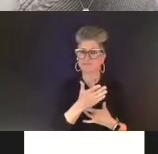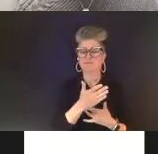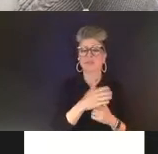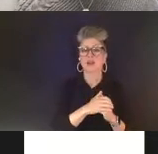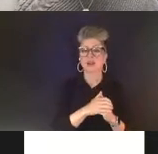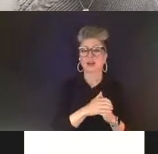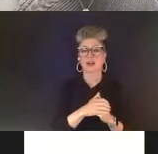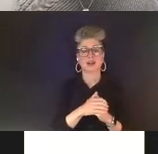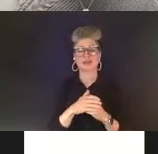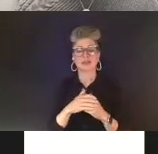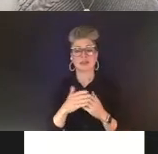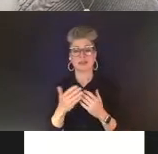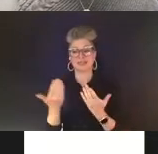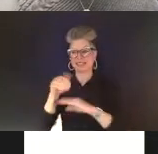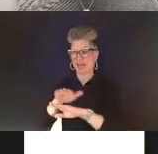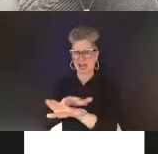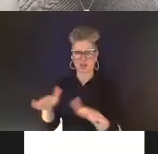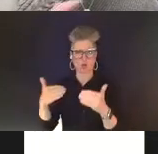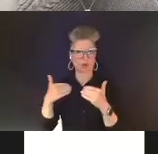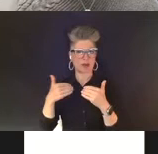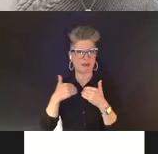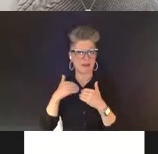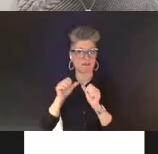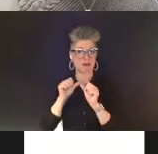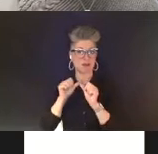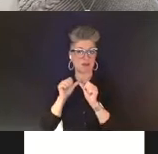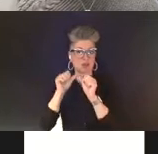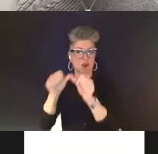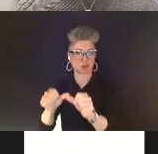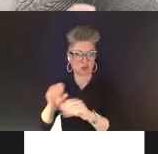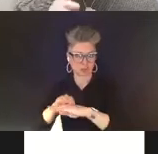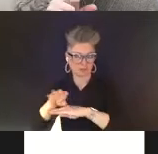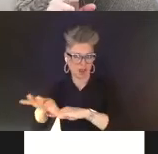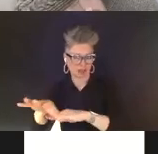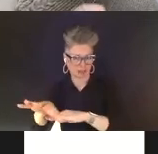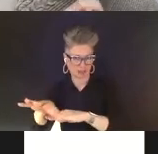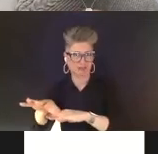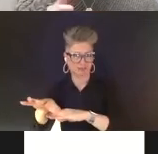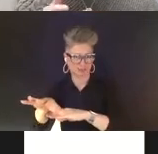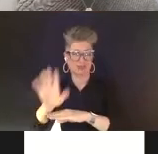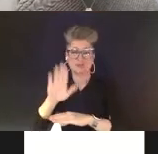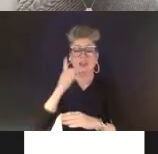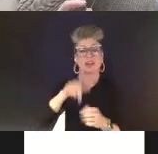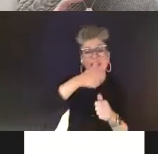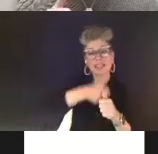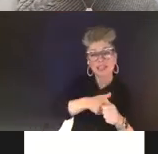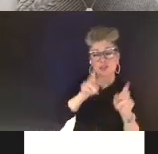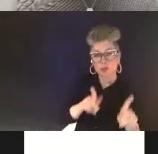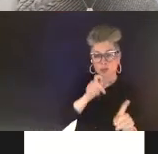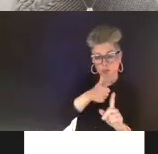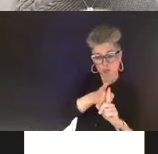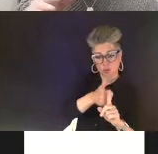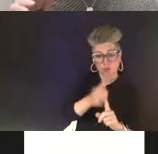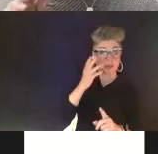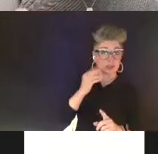us tonight is the longer term effects. We're going to talk about that in just a moment. But for every person who has been